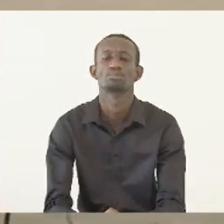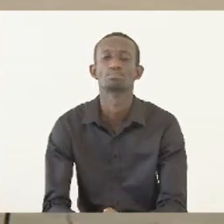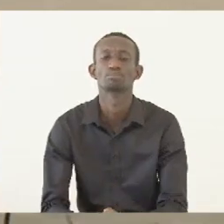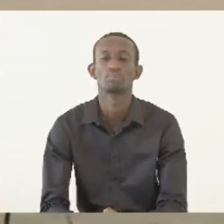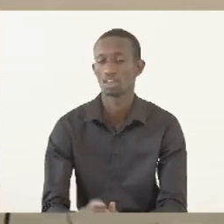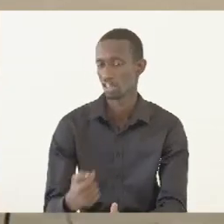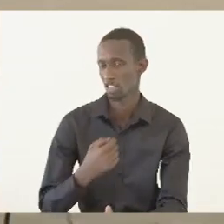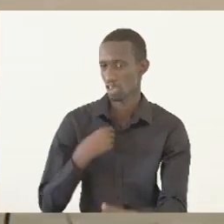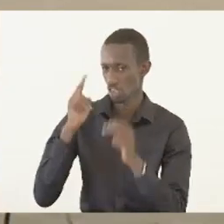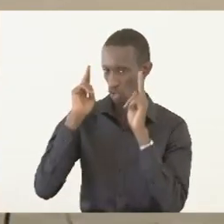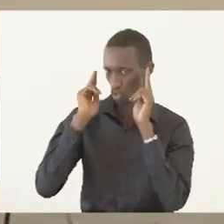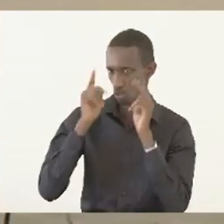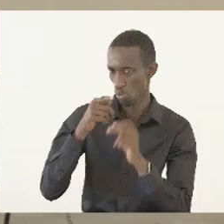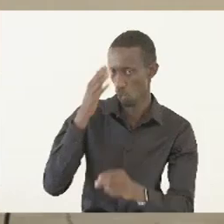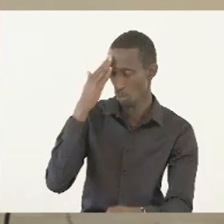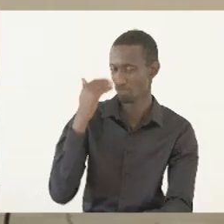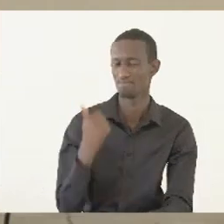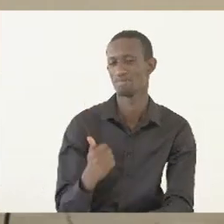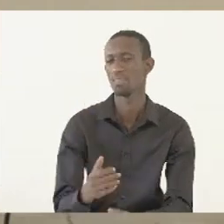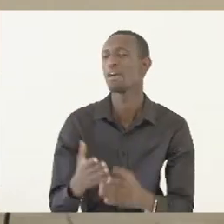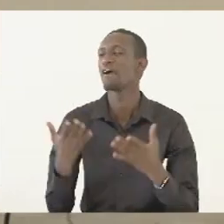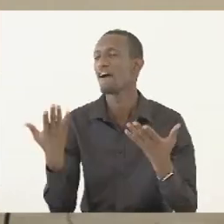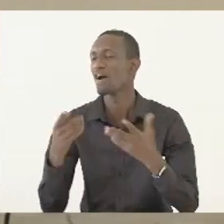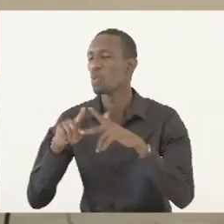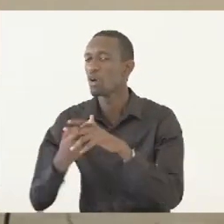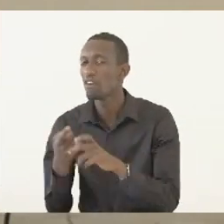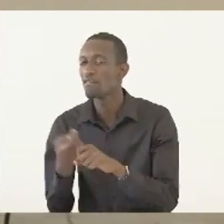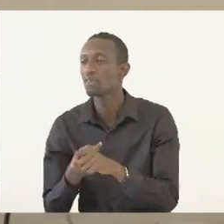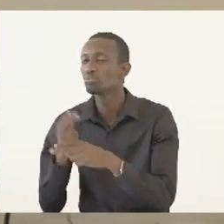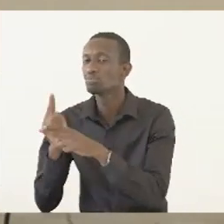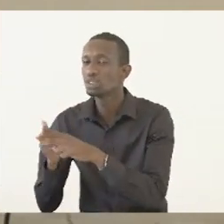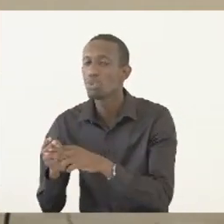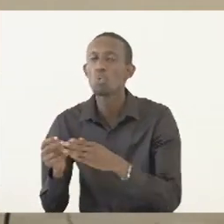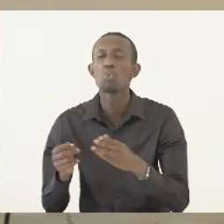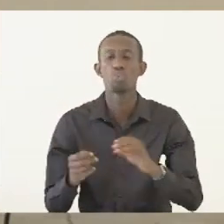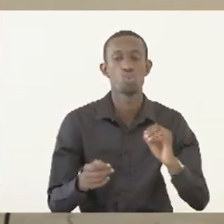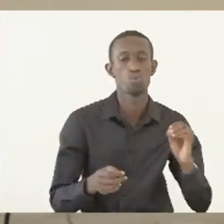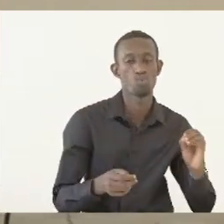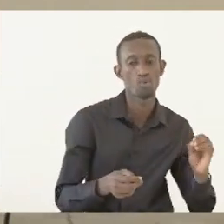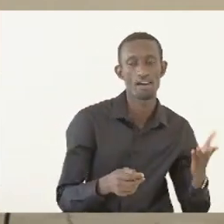I hope you know how you can start from the name and write the